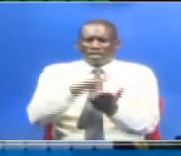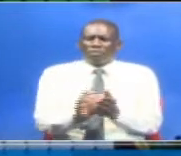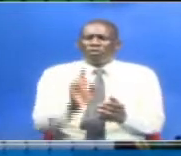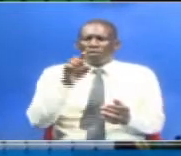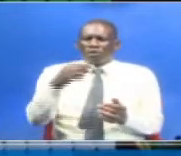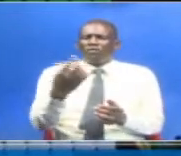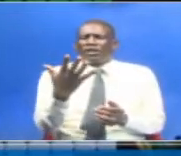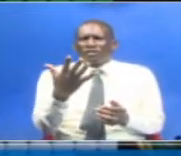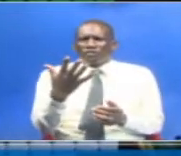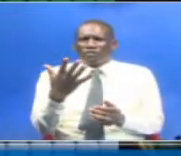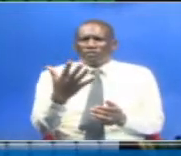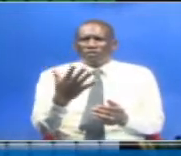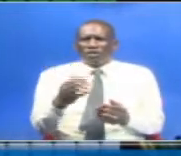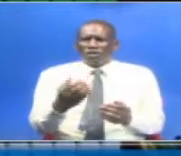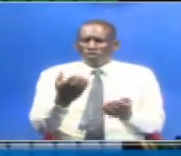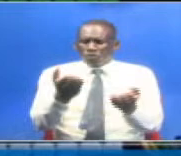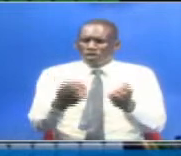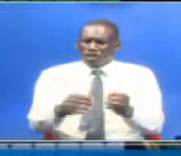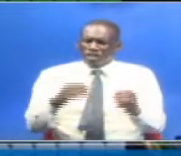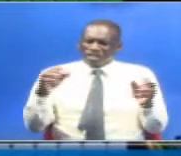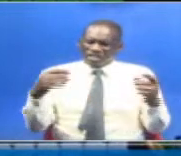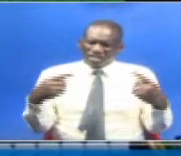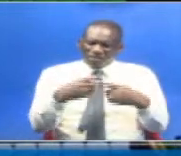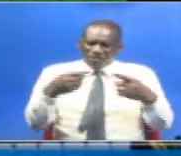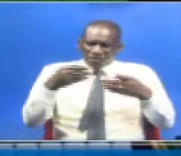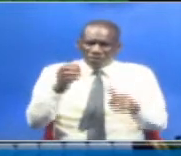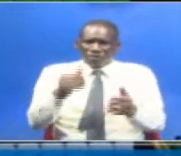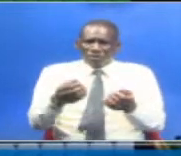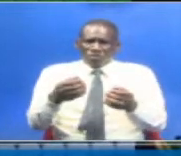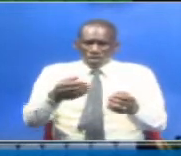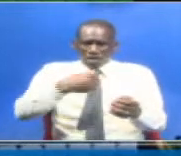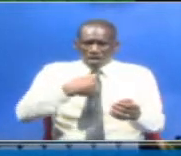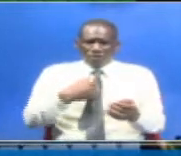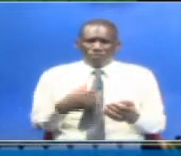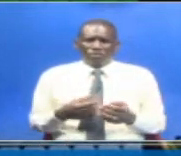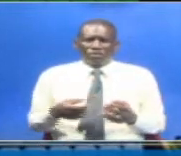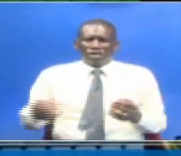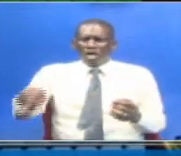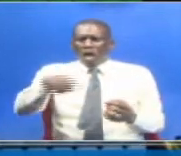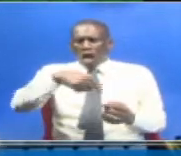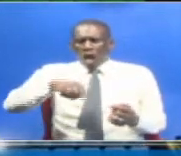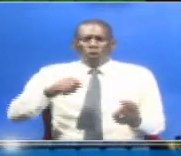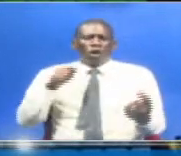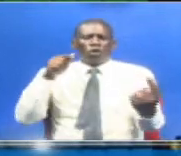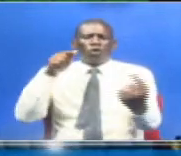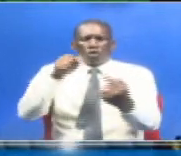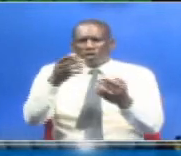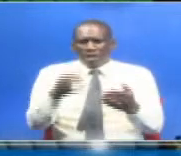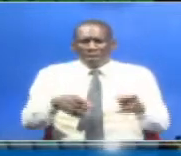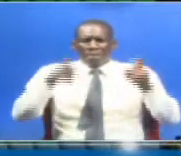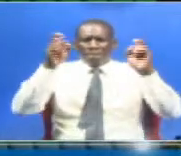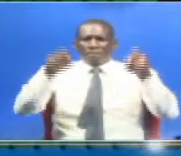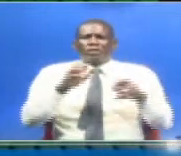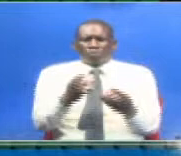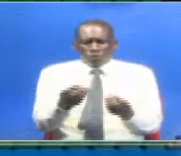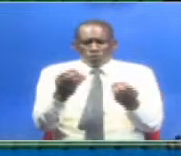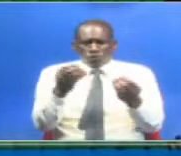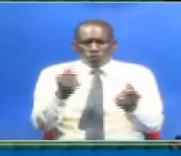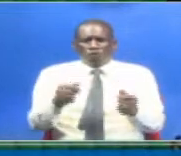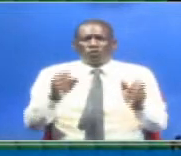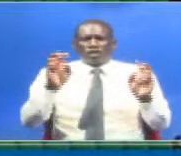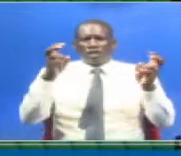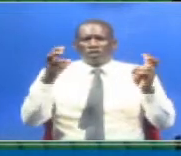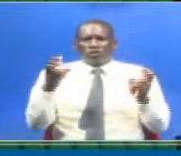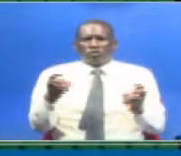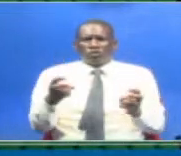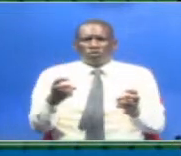every tool at our disposal. Our goal here must be to resolve the issues that are